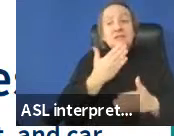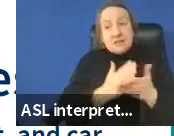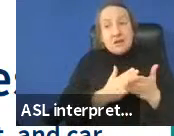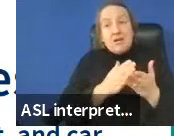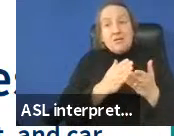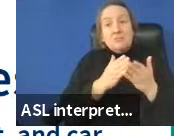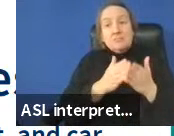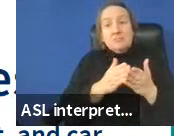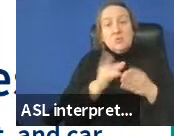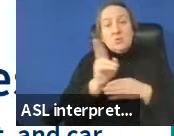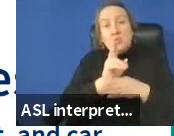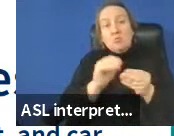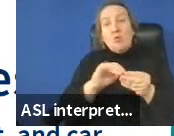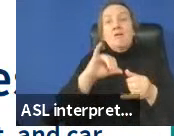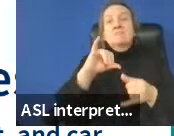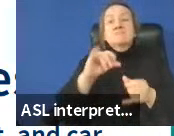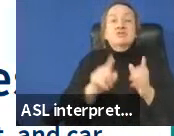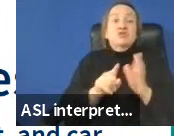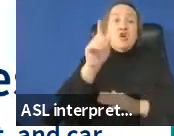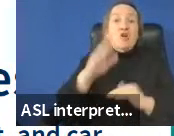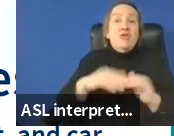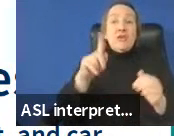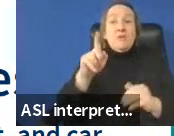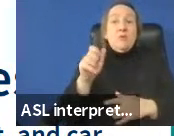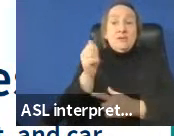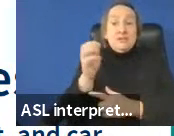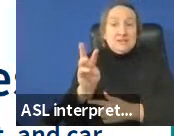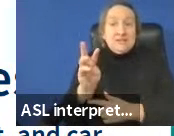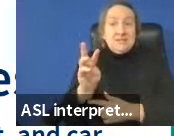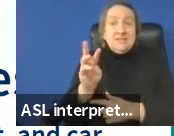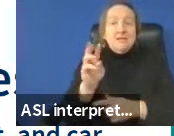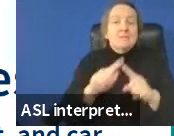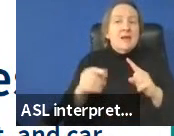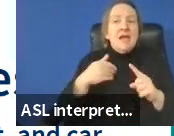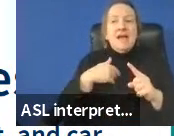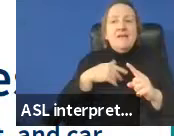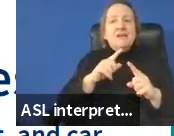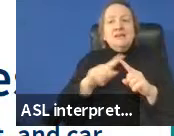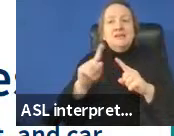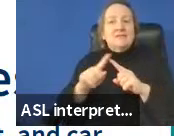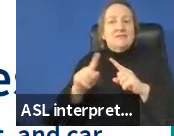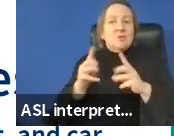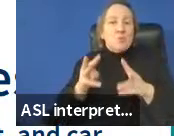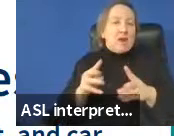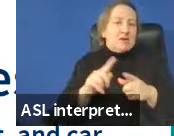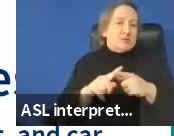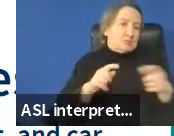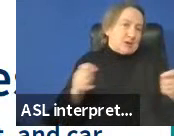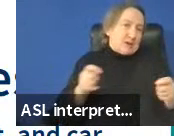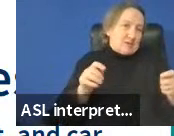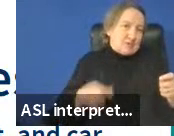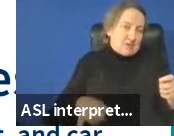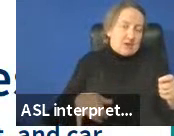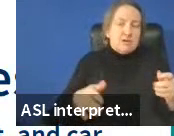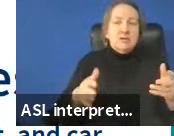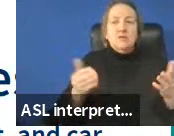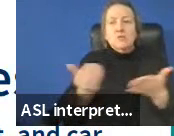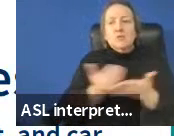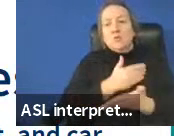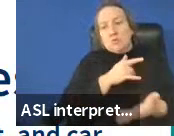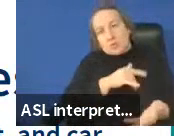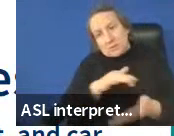want to use it that were higher than 116, and there were mitigations to take care of that. So with the new